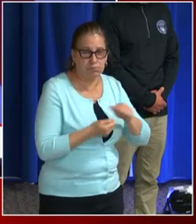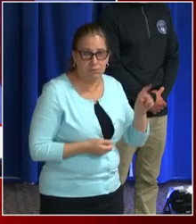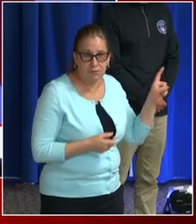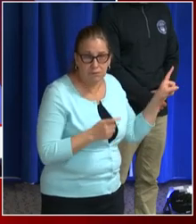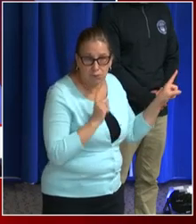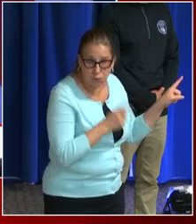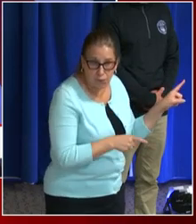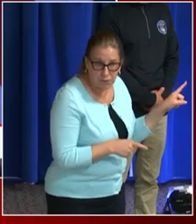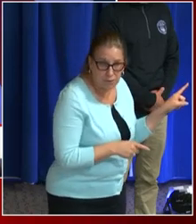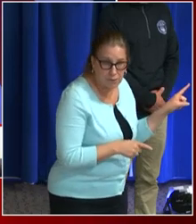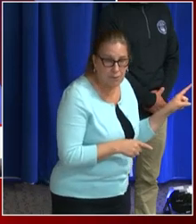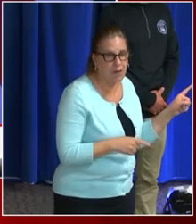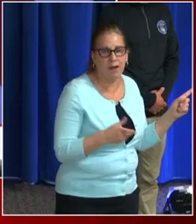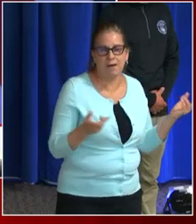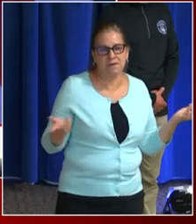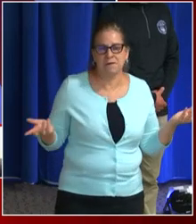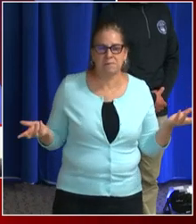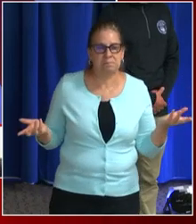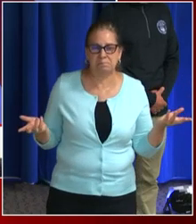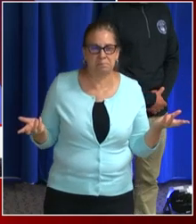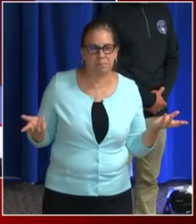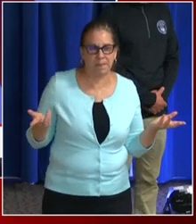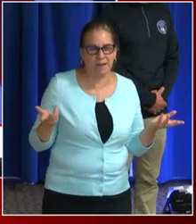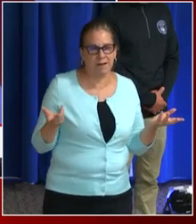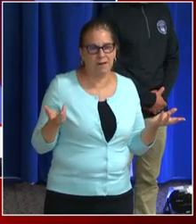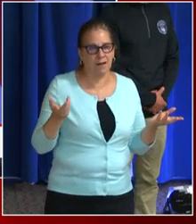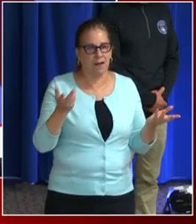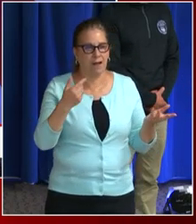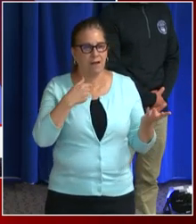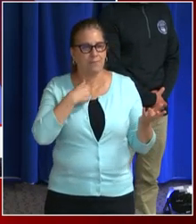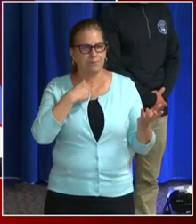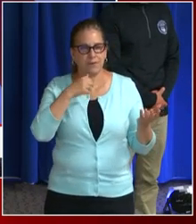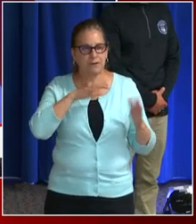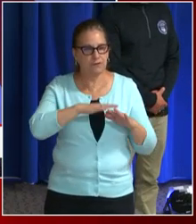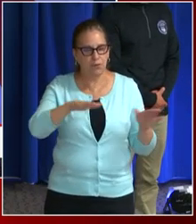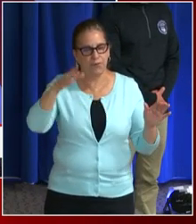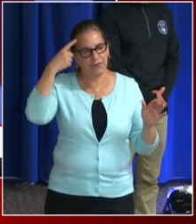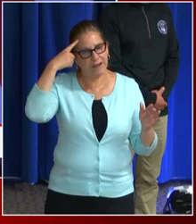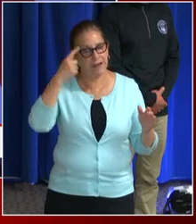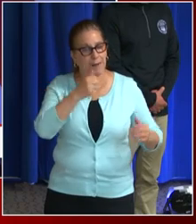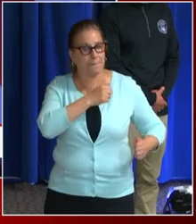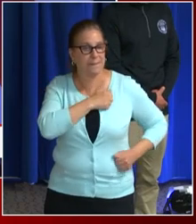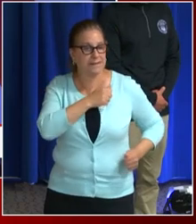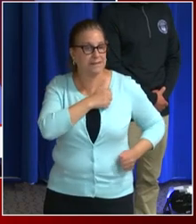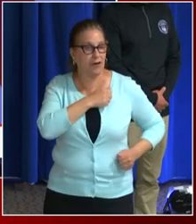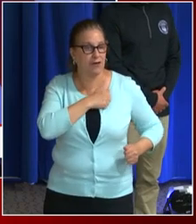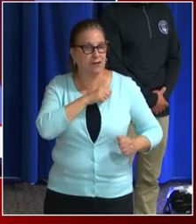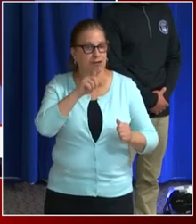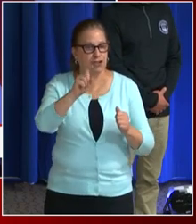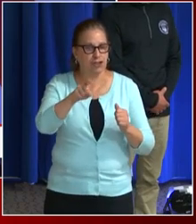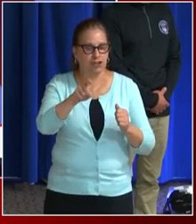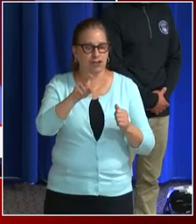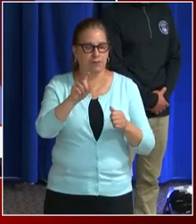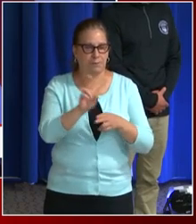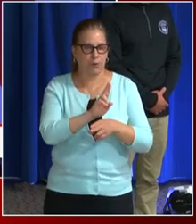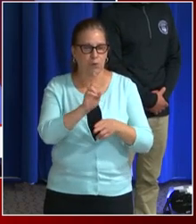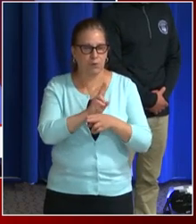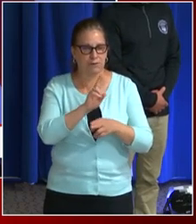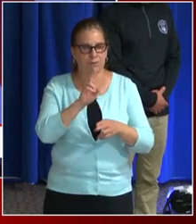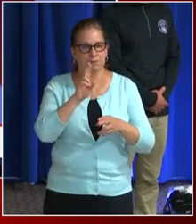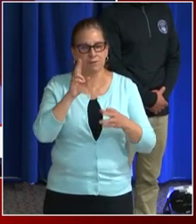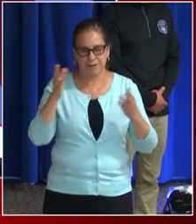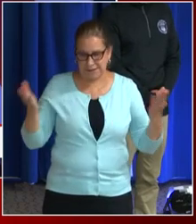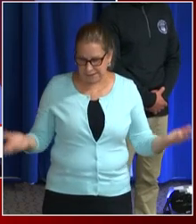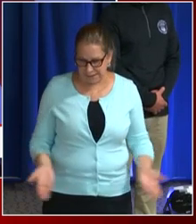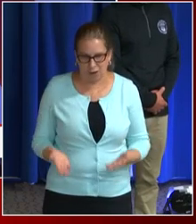on the streets of American cities against Americans. And I definitely don't think it